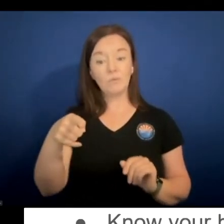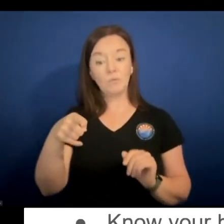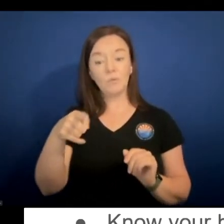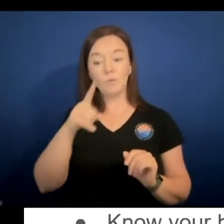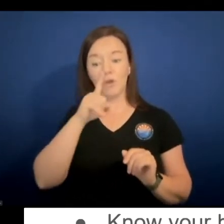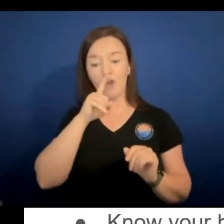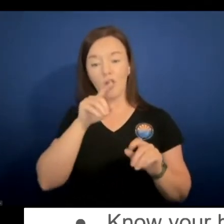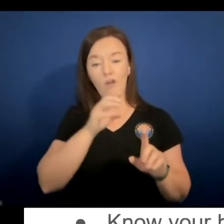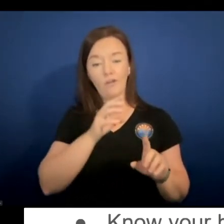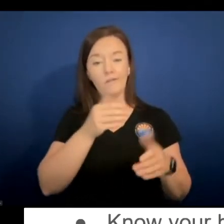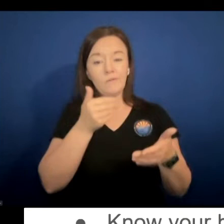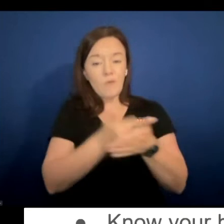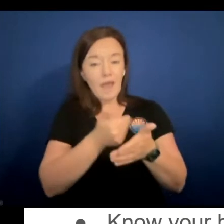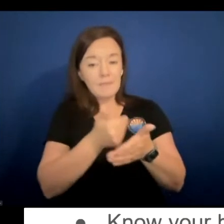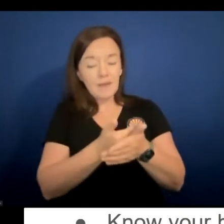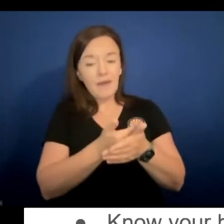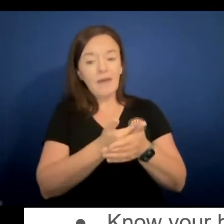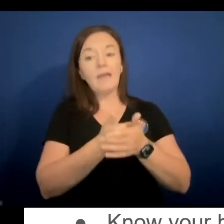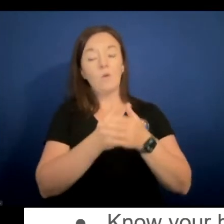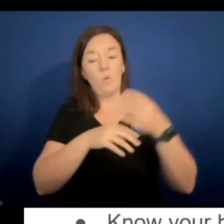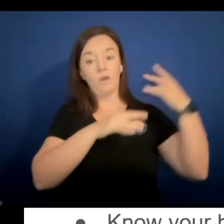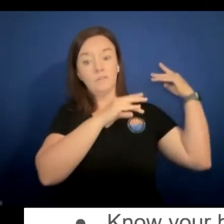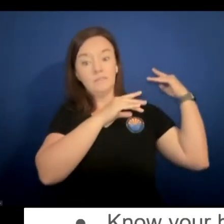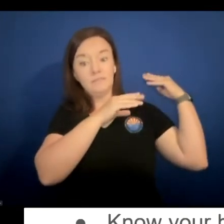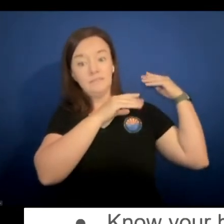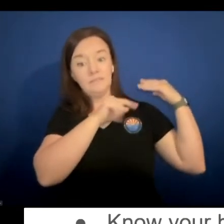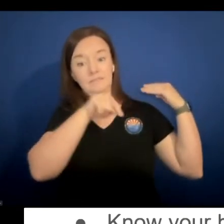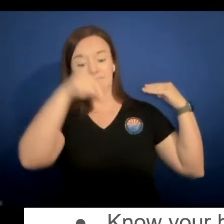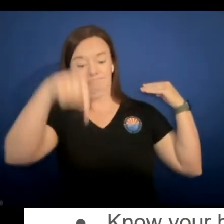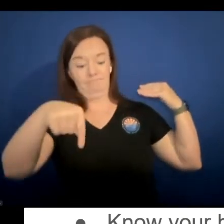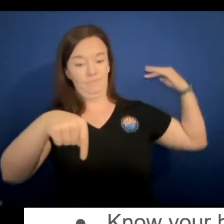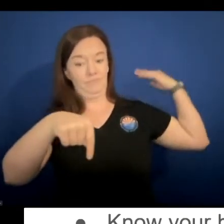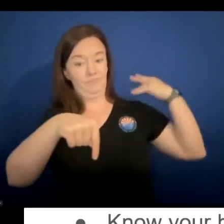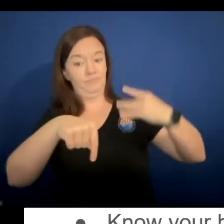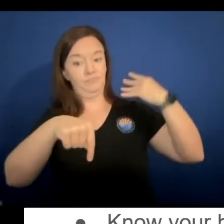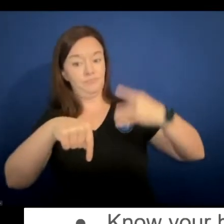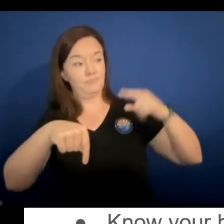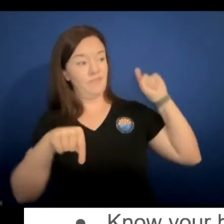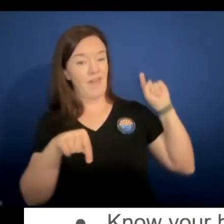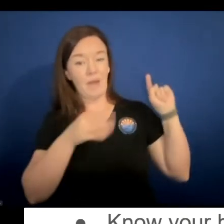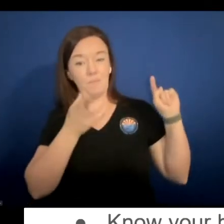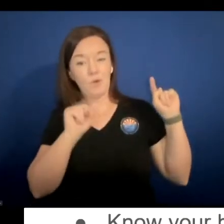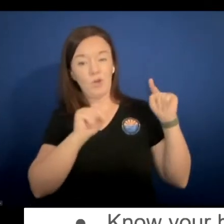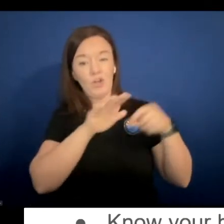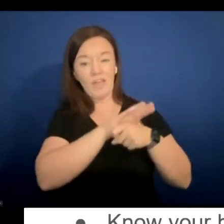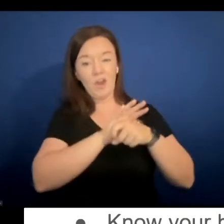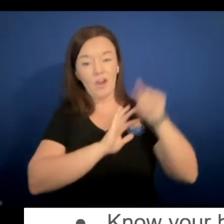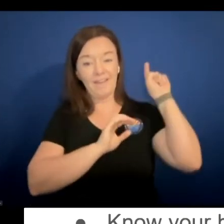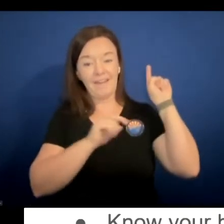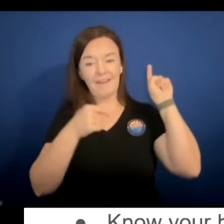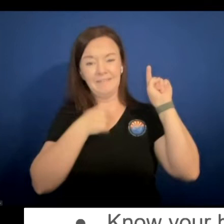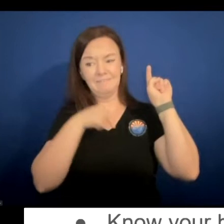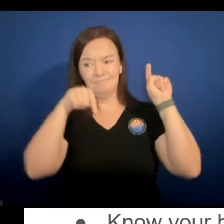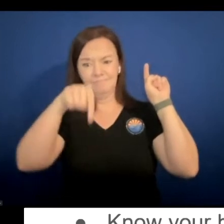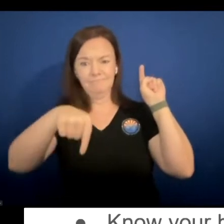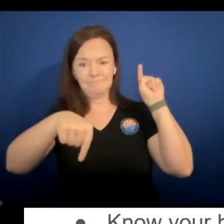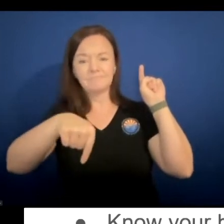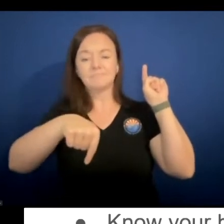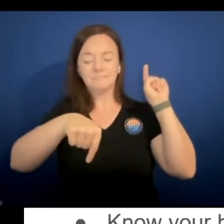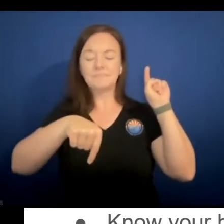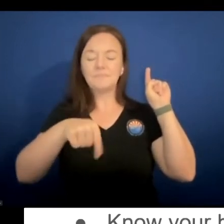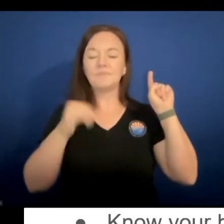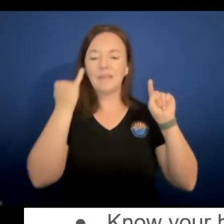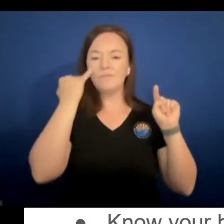or downstream of some of those severely burned areas, know that if you have to go to high ground, that high ground